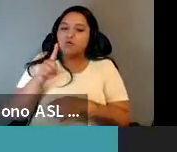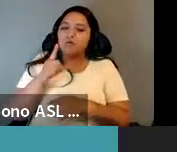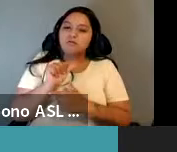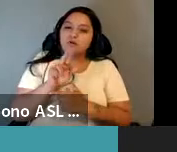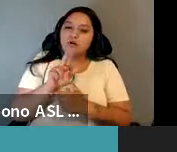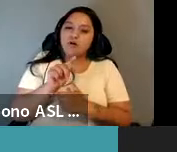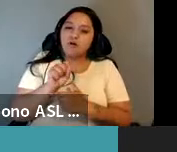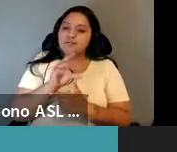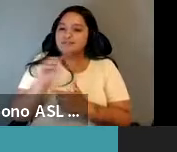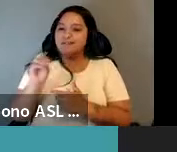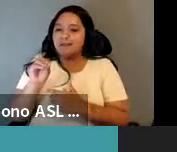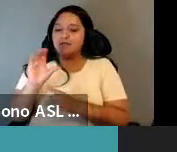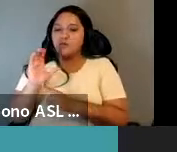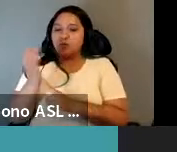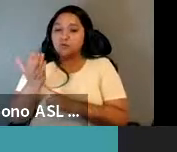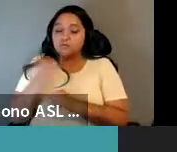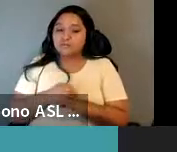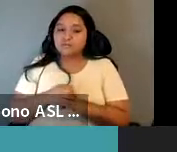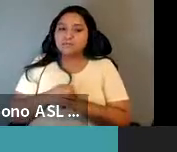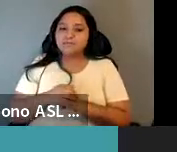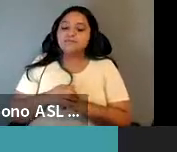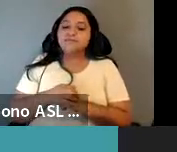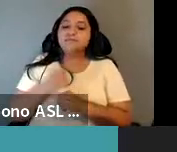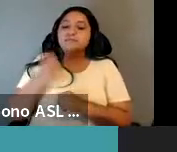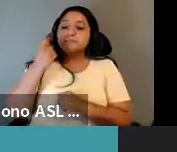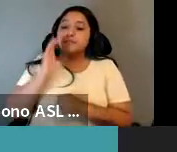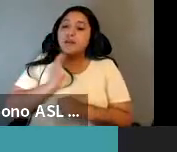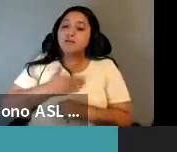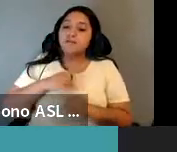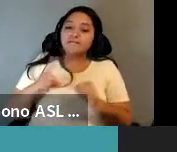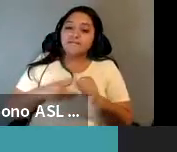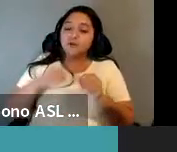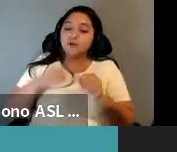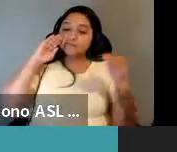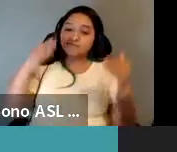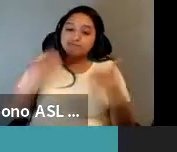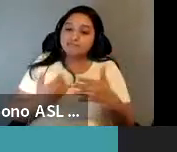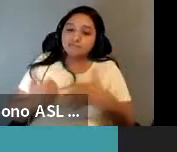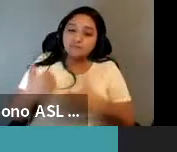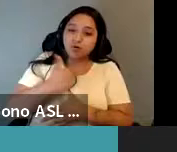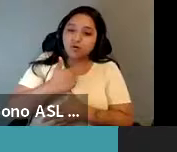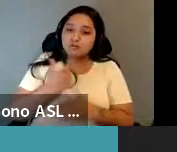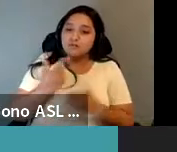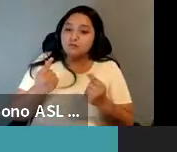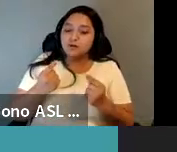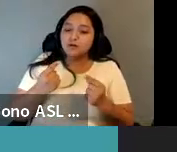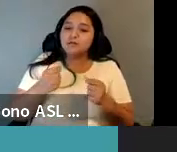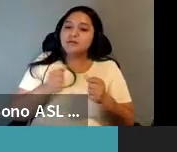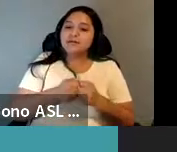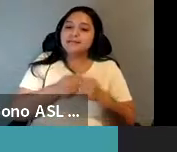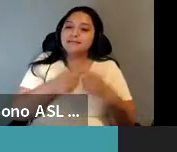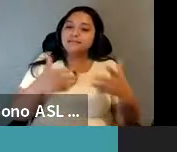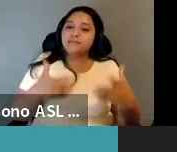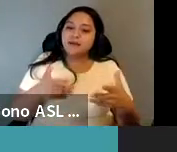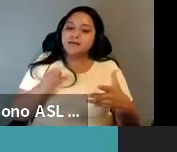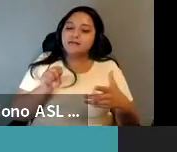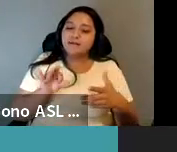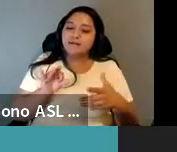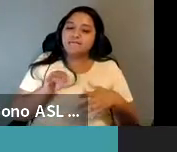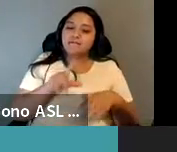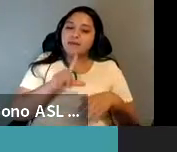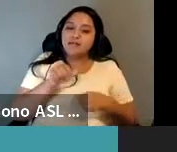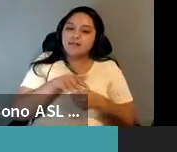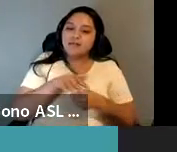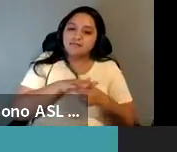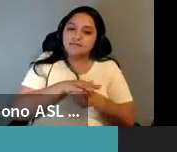go next, thank you. So our first priority is the expansion of the Los Angeles County Department of Arts and